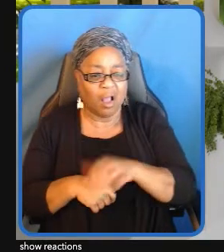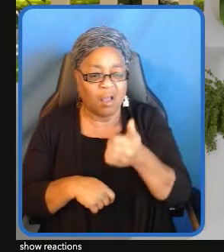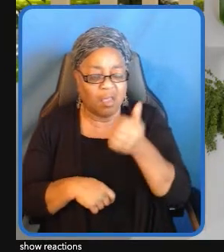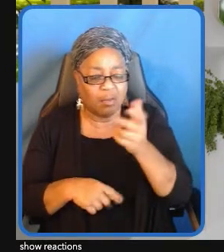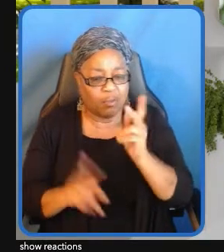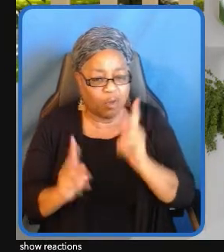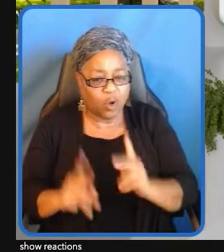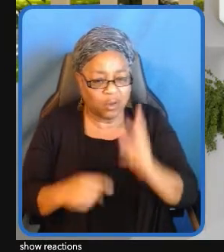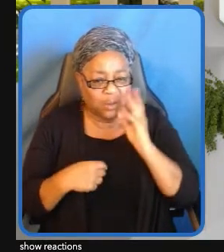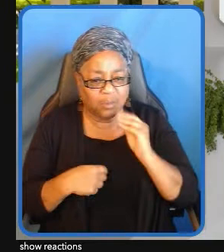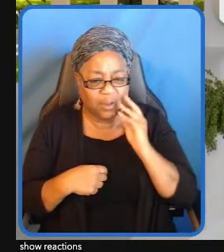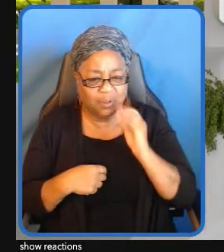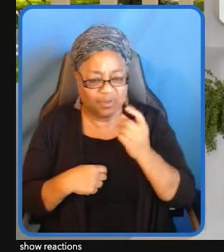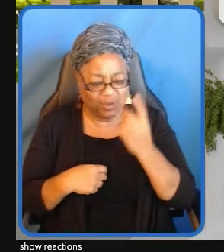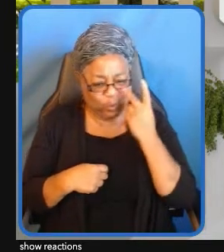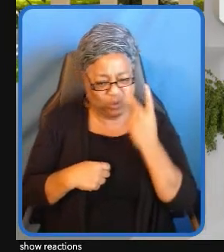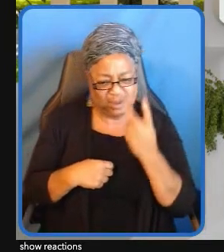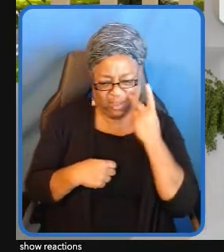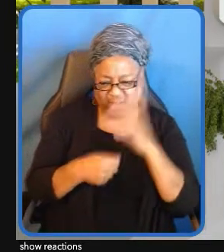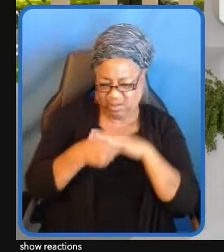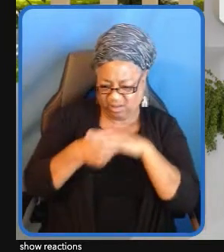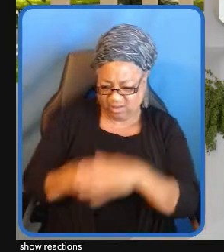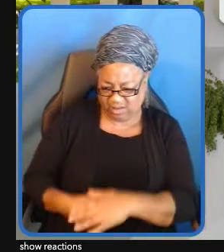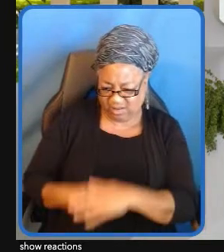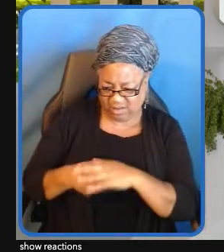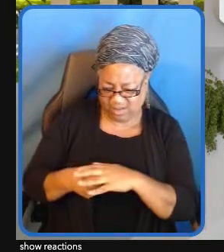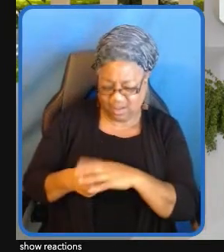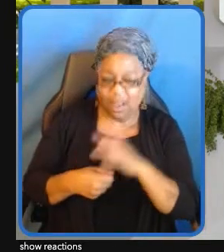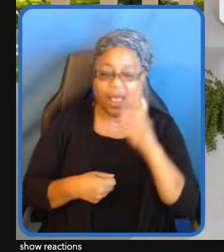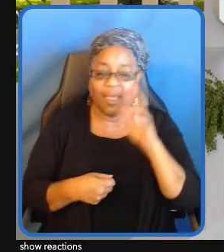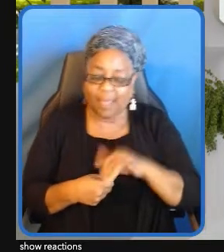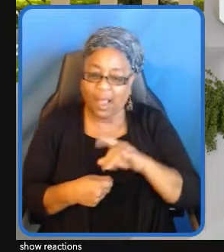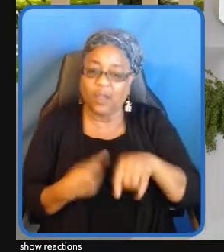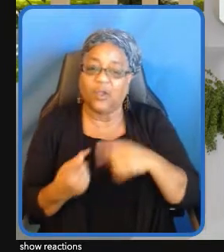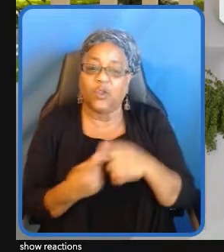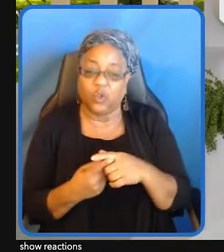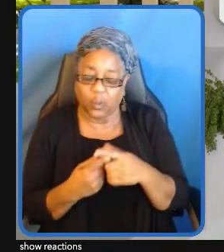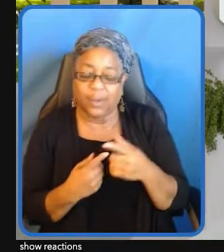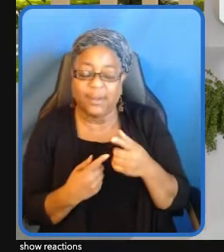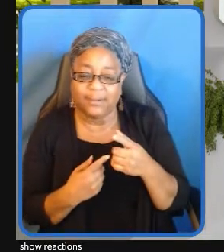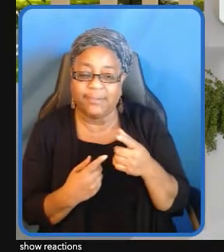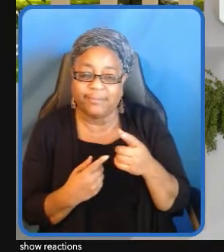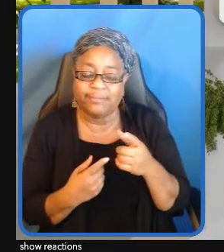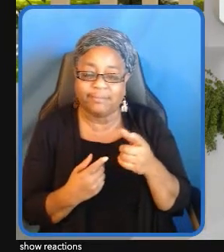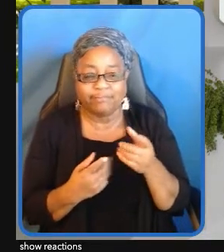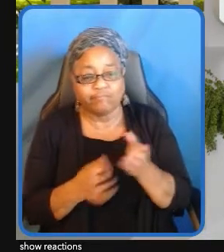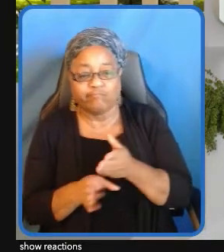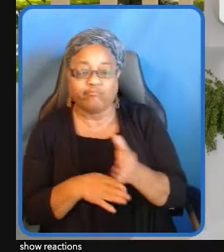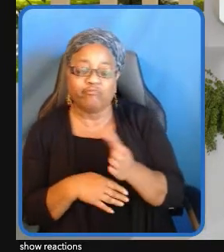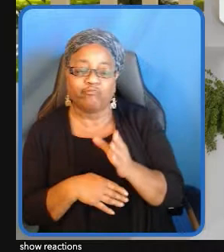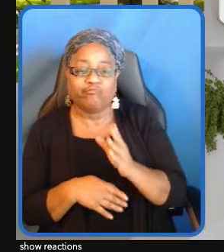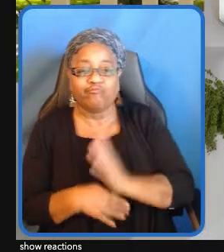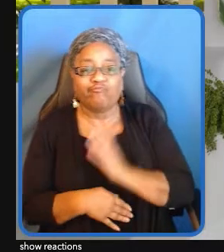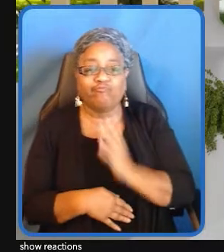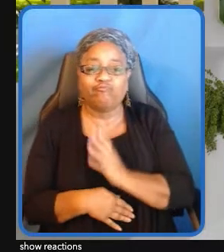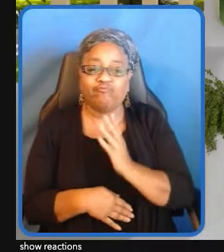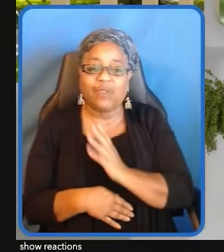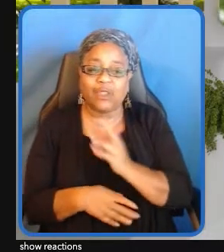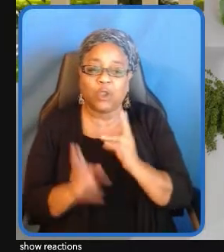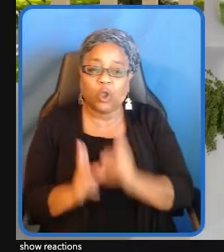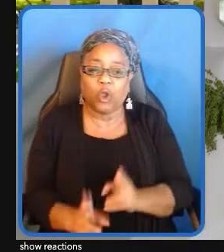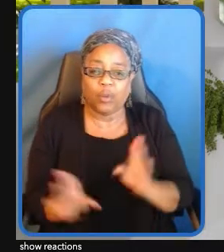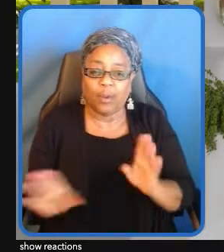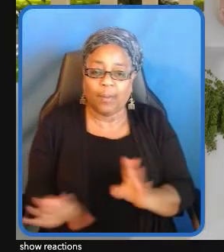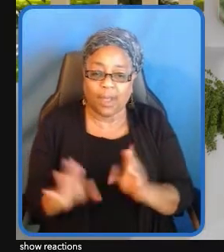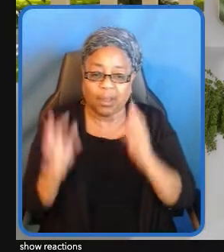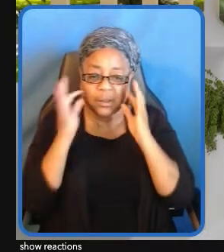front of you, that is when decent human beings decide to act. And that's what you decided. You decided to act because you saw clearly